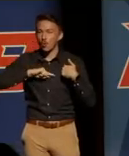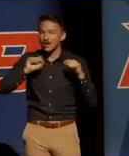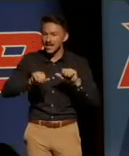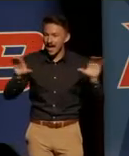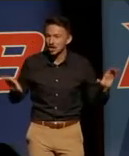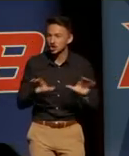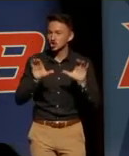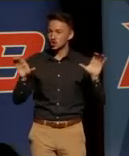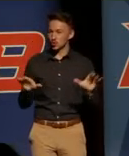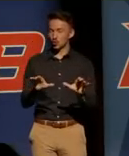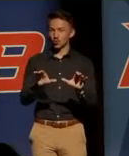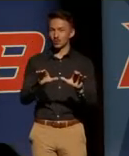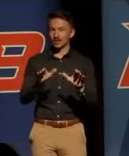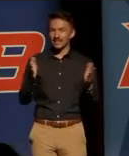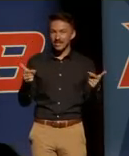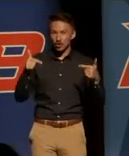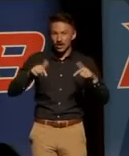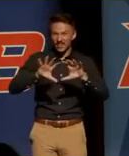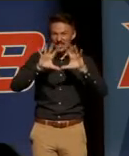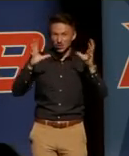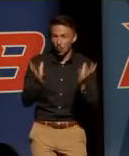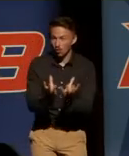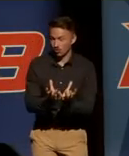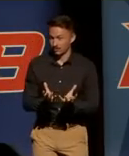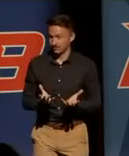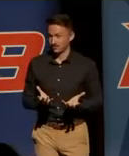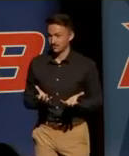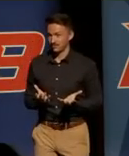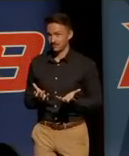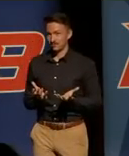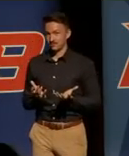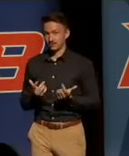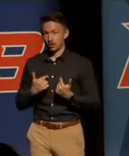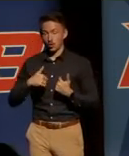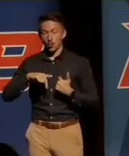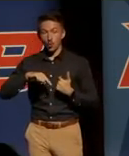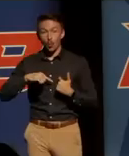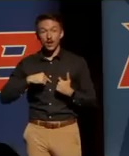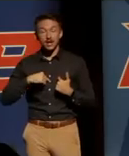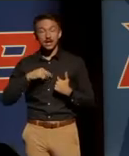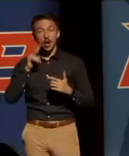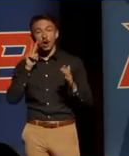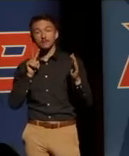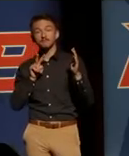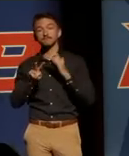We are poised to launch the largest